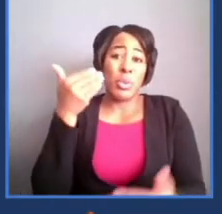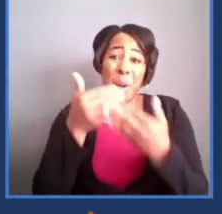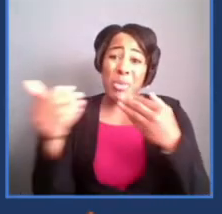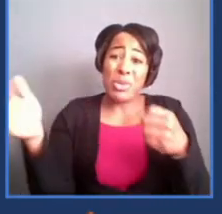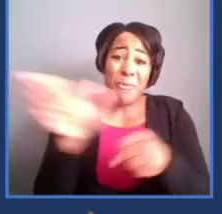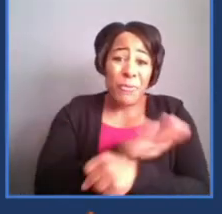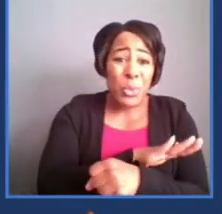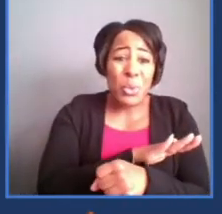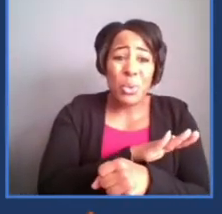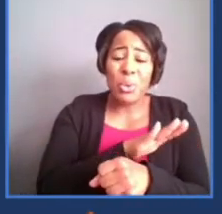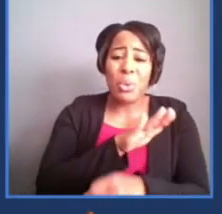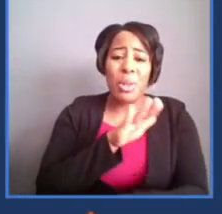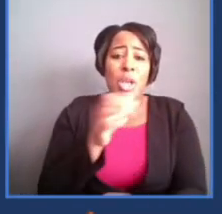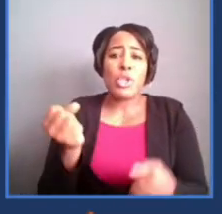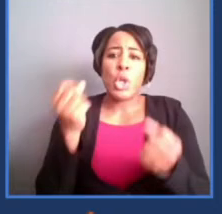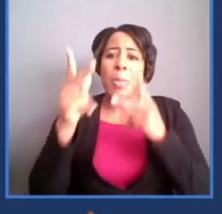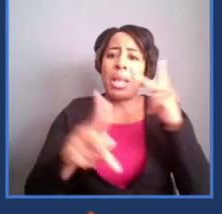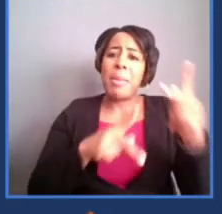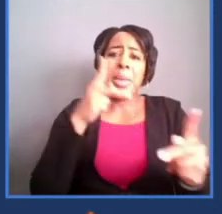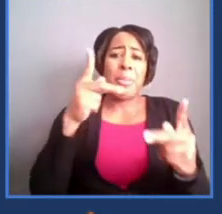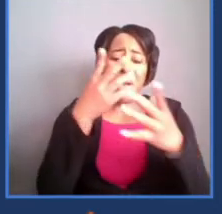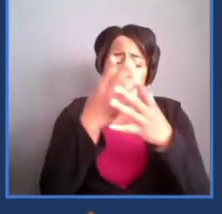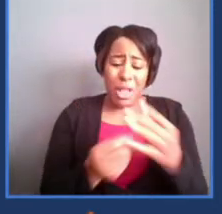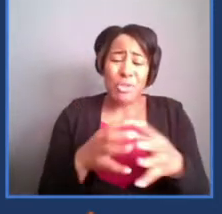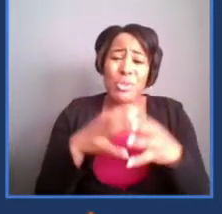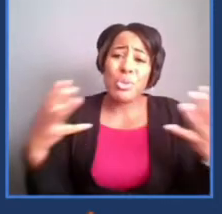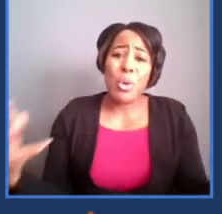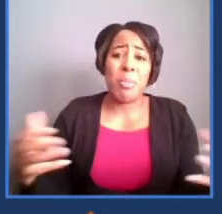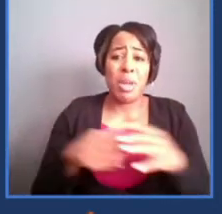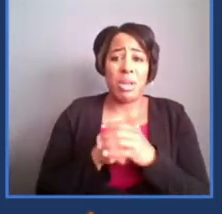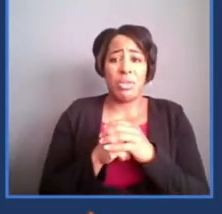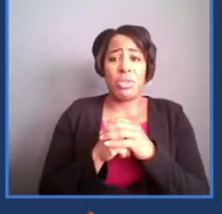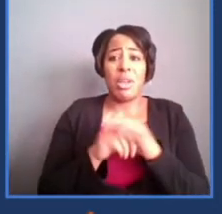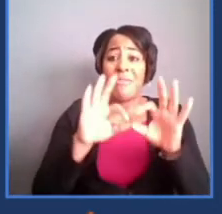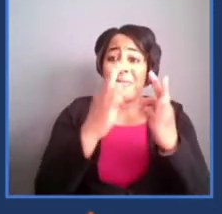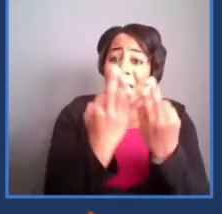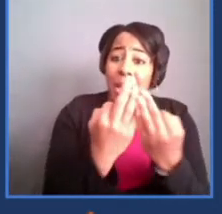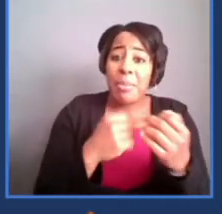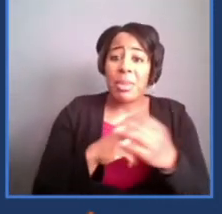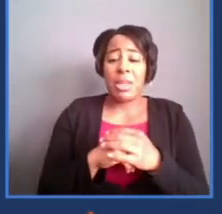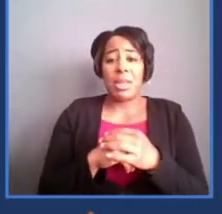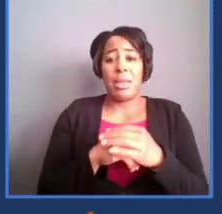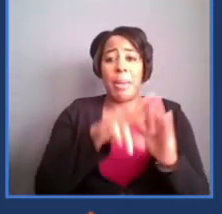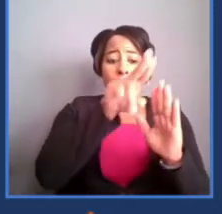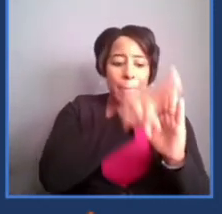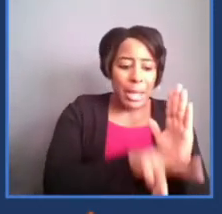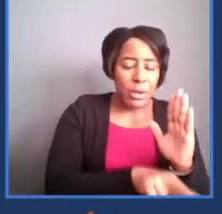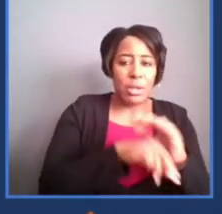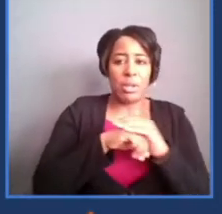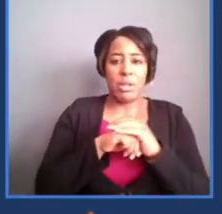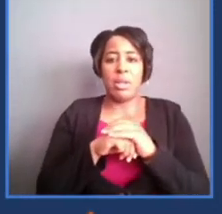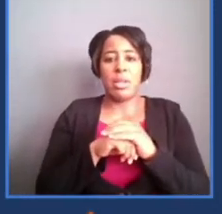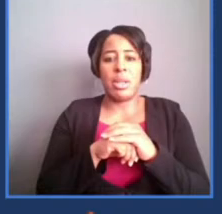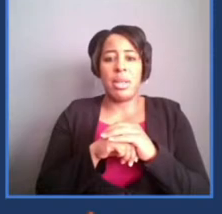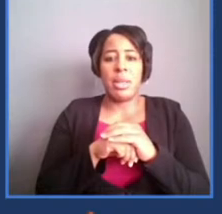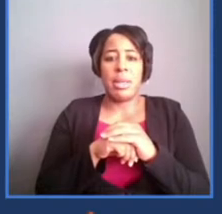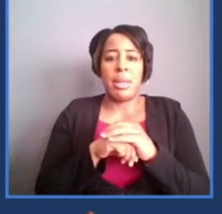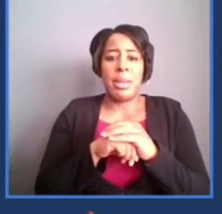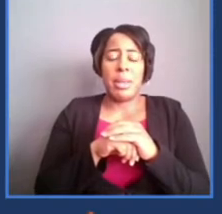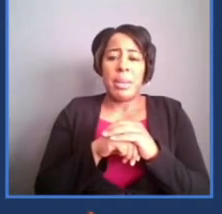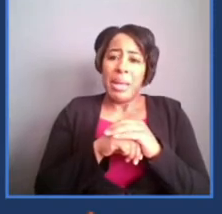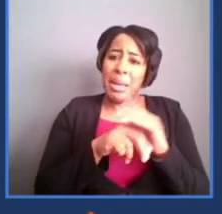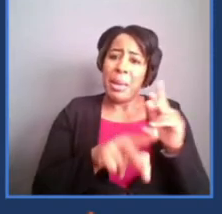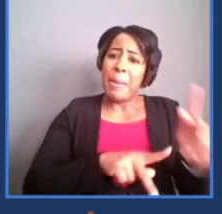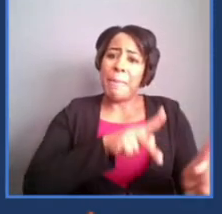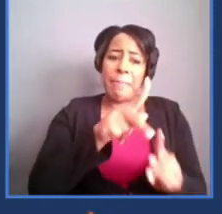who have lost so much. Loved ones buried. Loved ones who have lost their lives, unable to